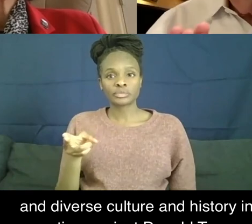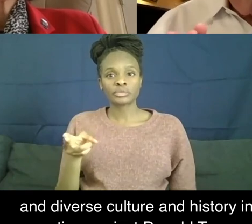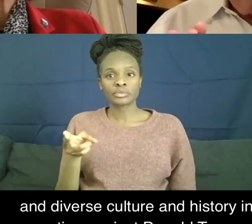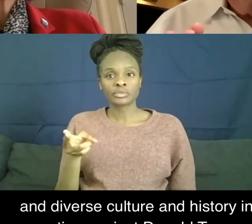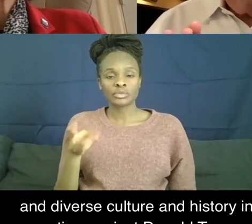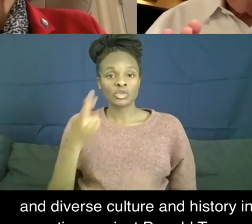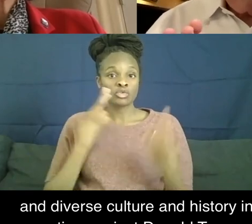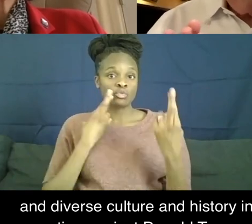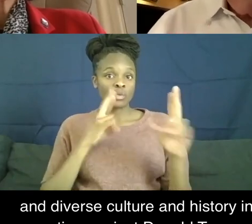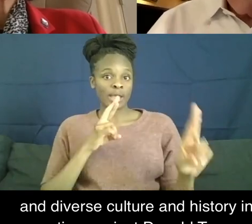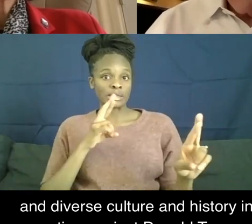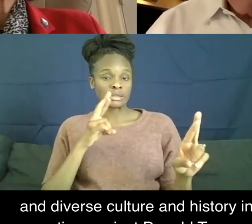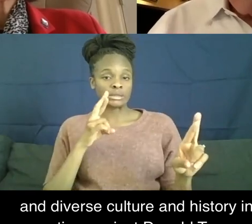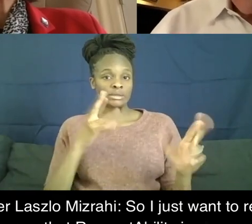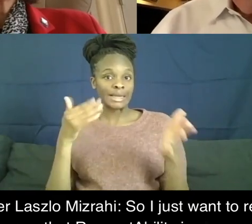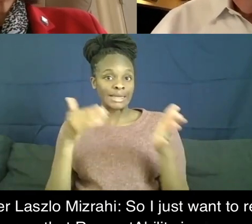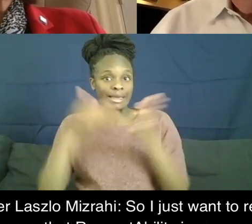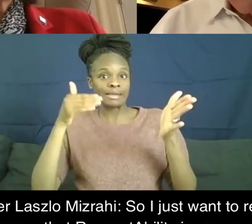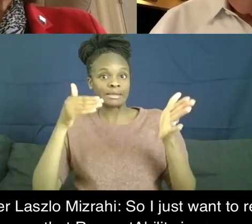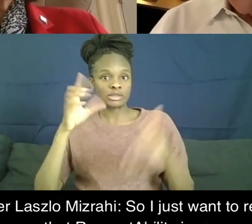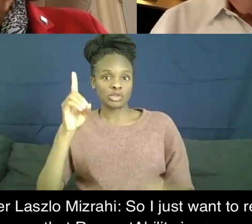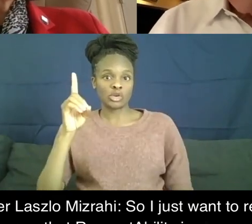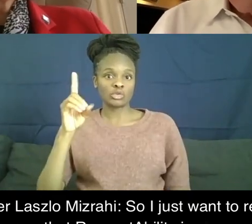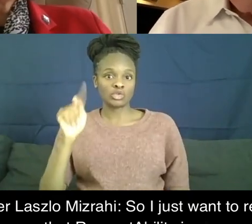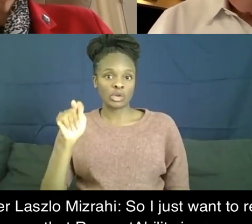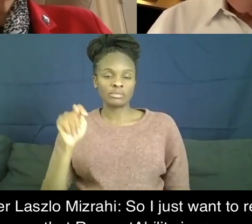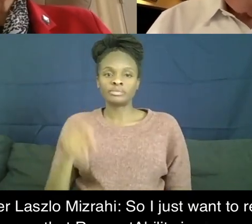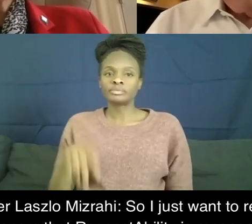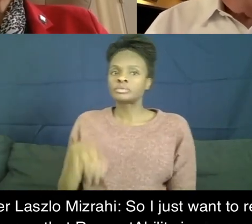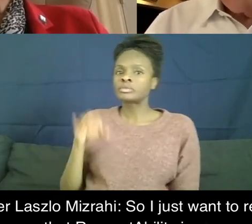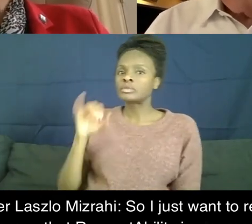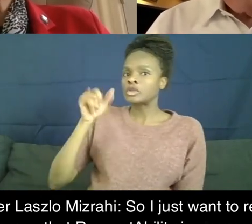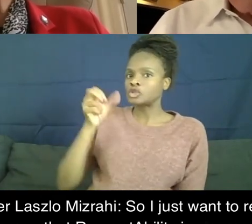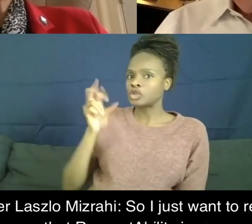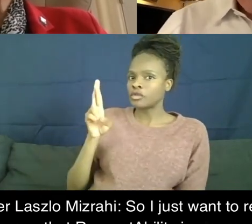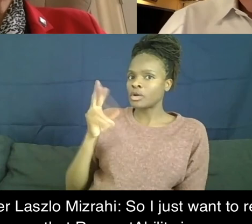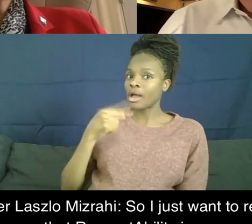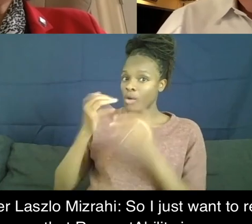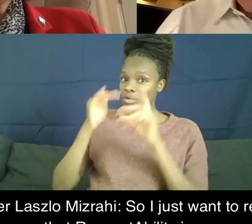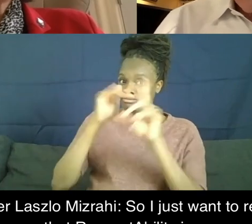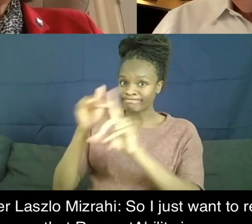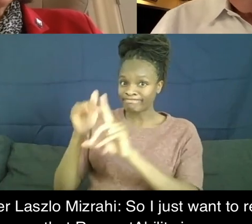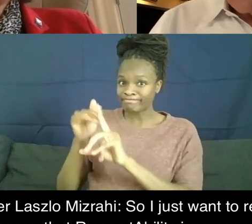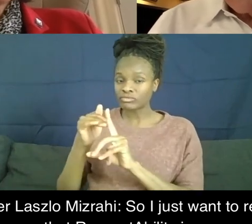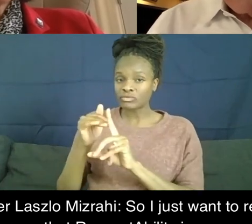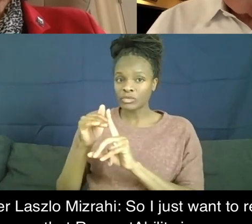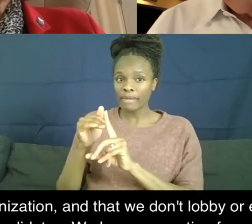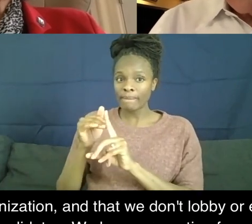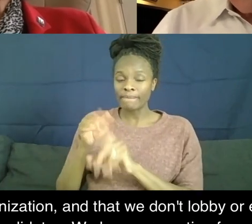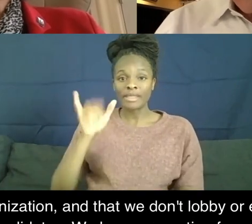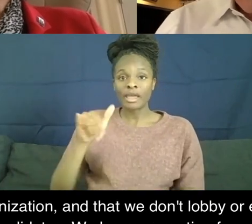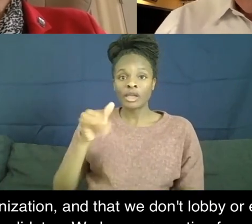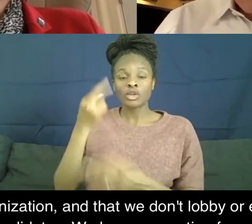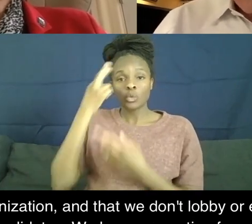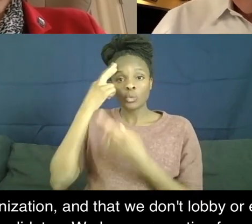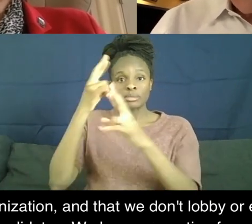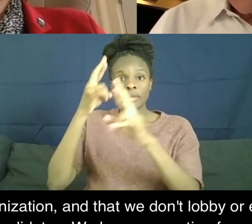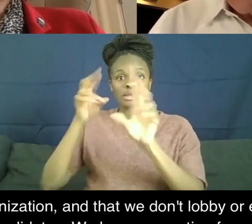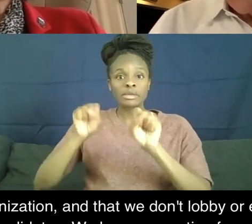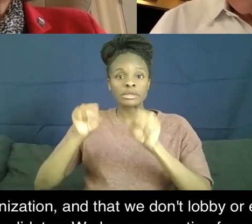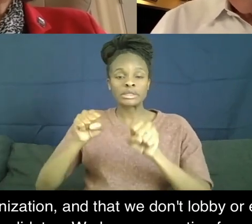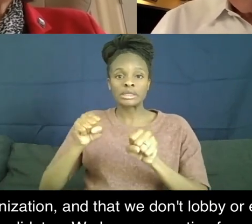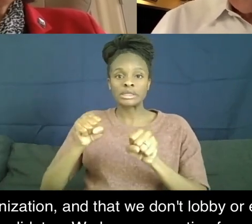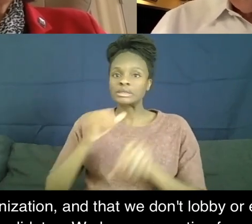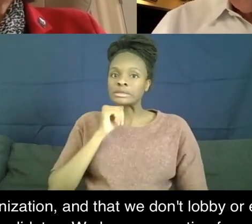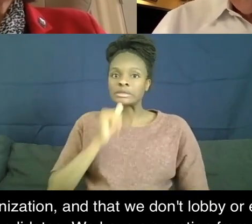against, uh, Donald Trump. So I just want to remind our listeners that RespectAbility is a nonpartisan organization, and that we